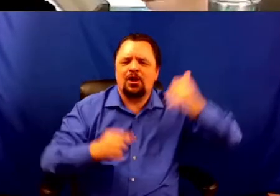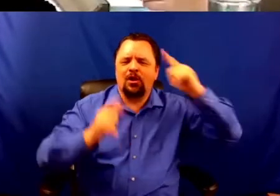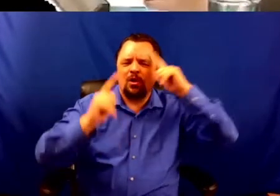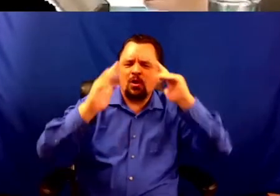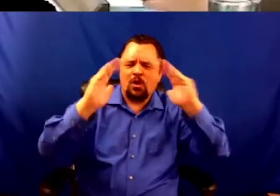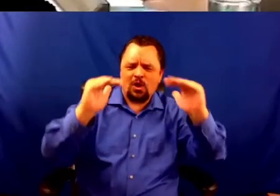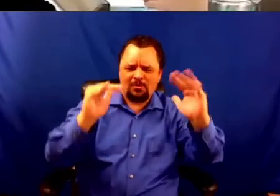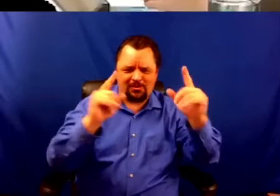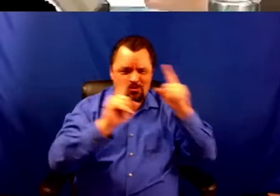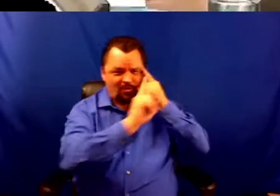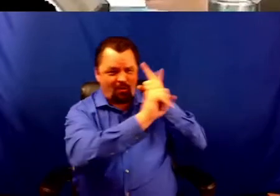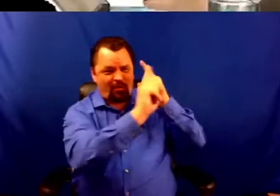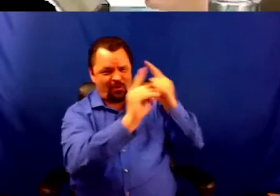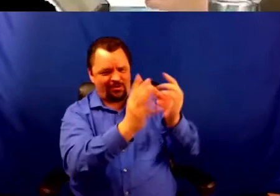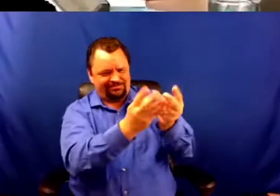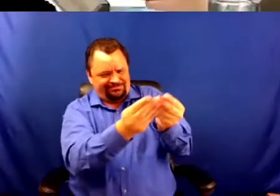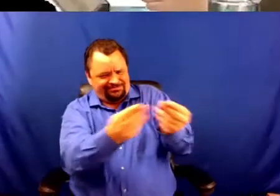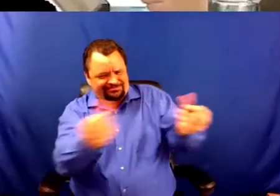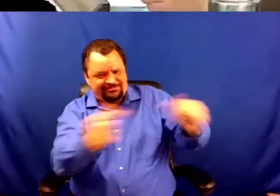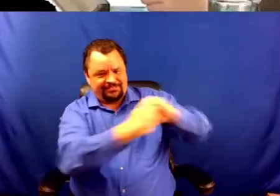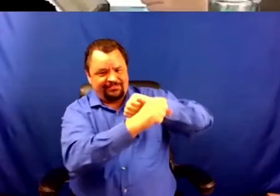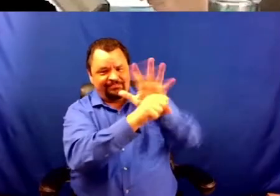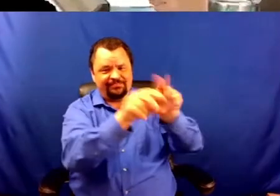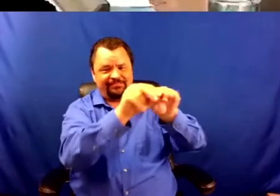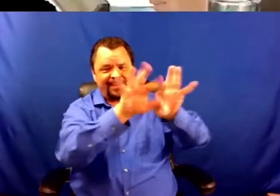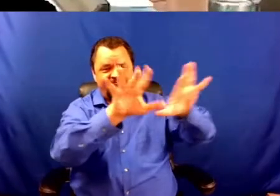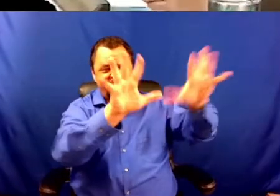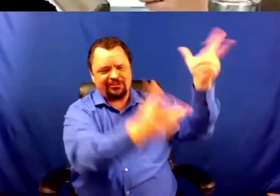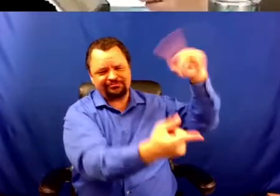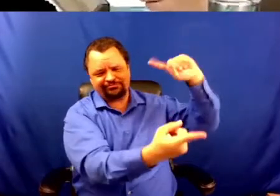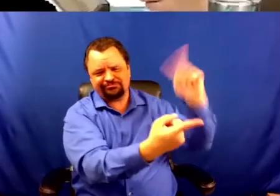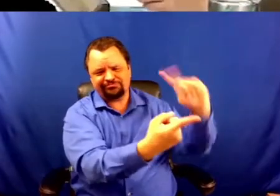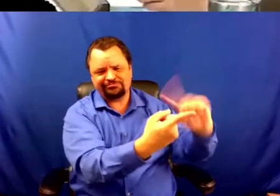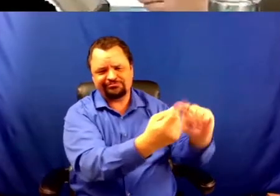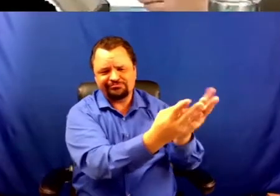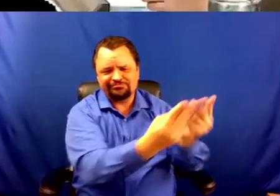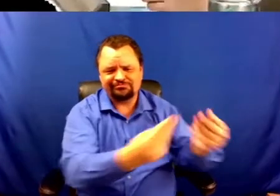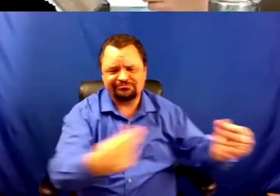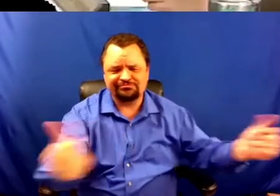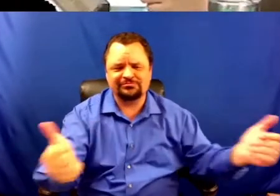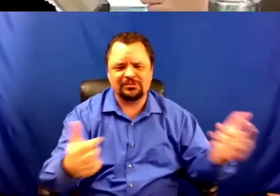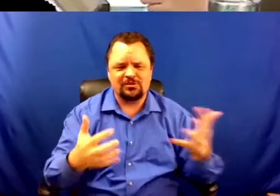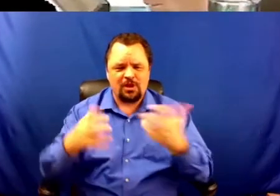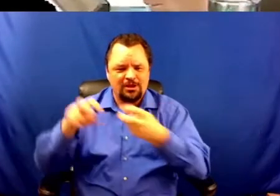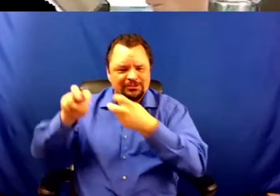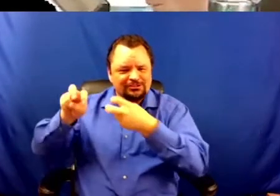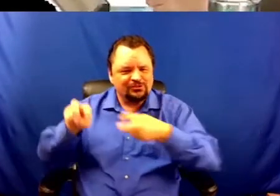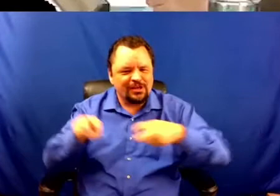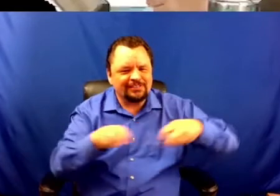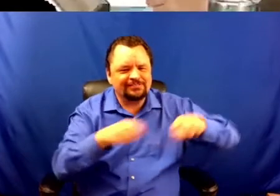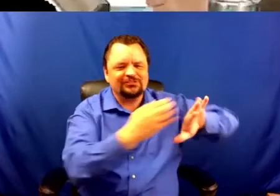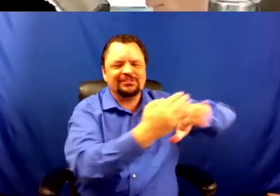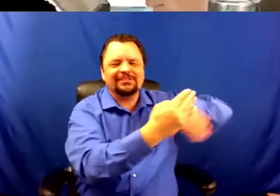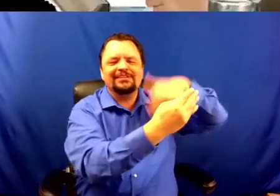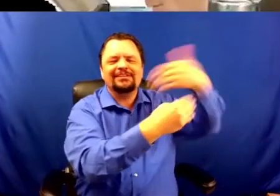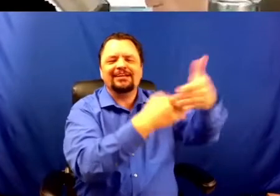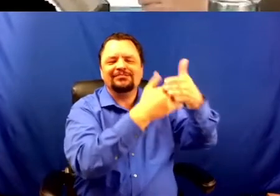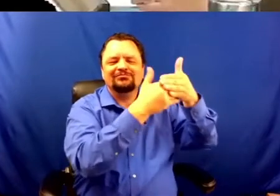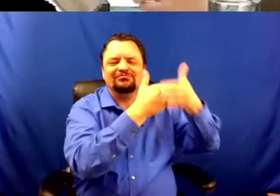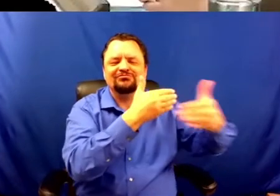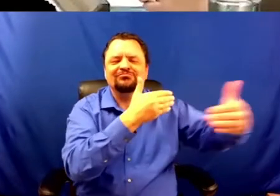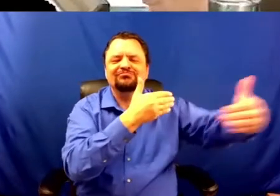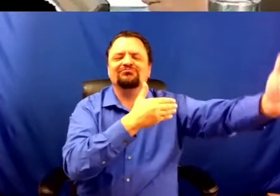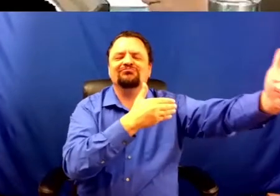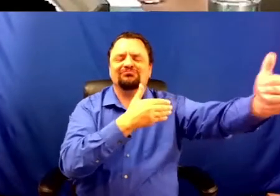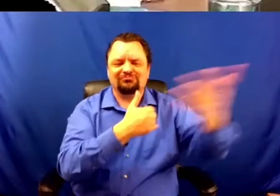and moving to the transition to the next stage. We also live in the real world, okay?